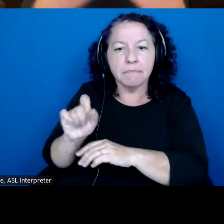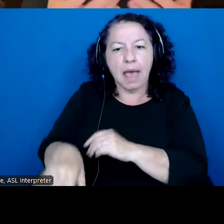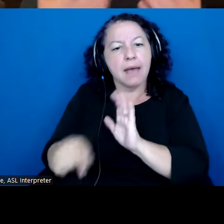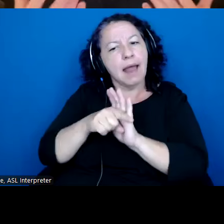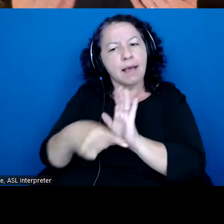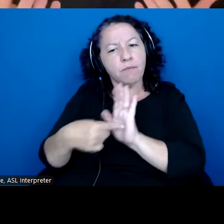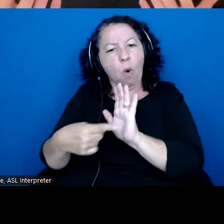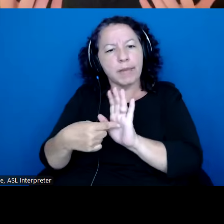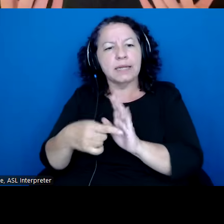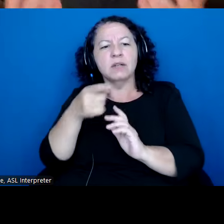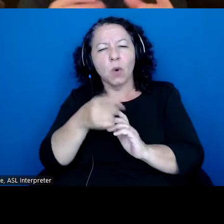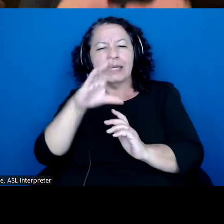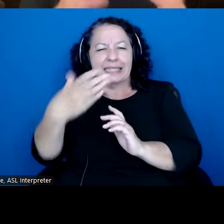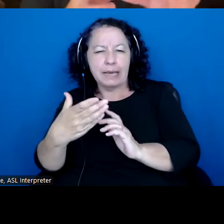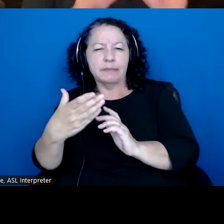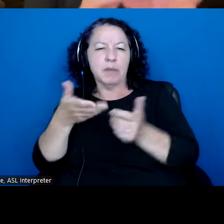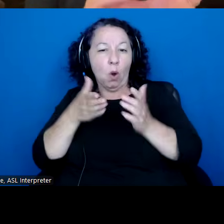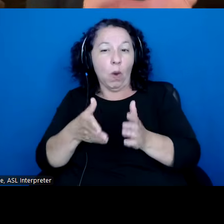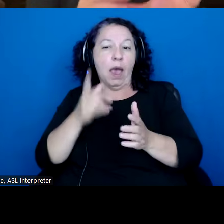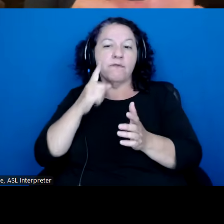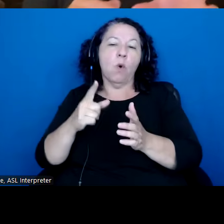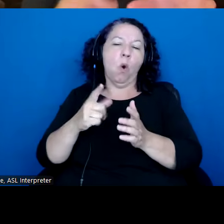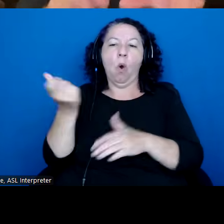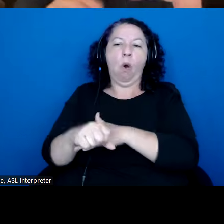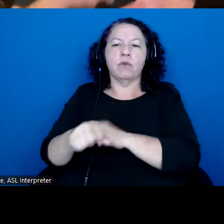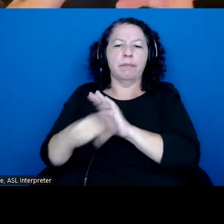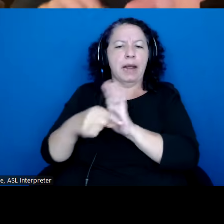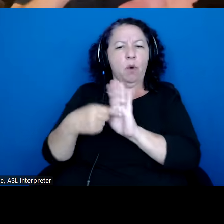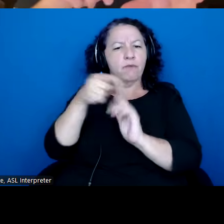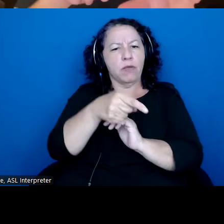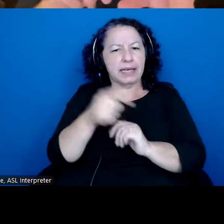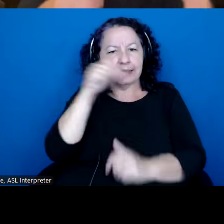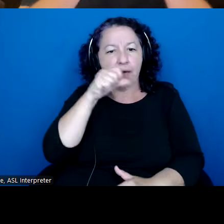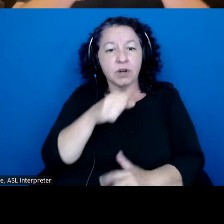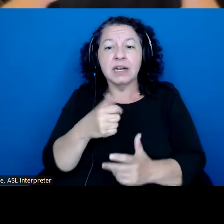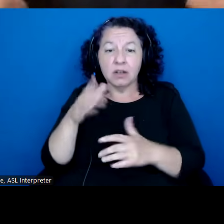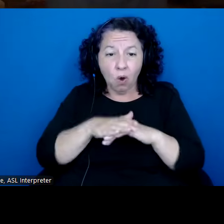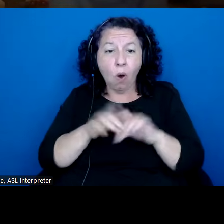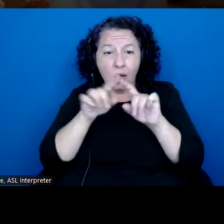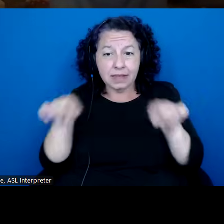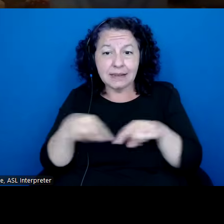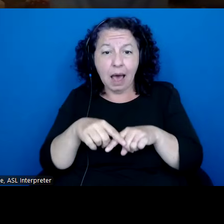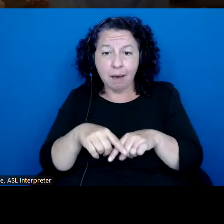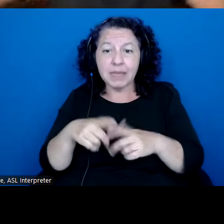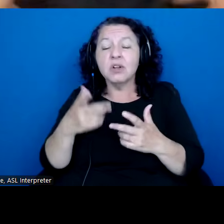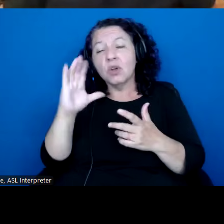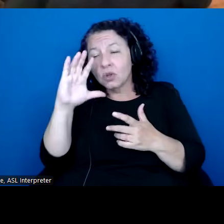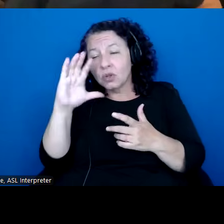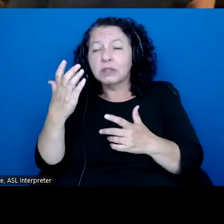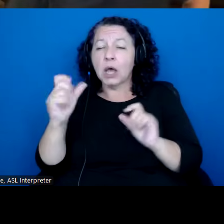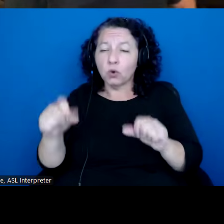a negative omen for this particular tavern. It's even on a tablet that one of the tablets that it's preserved on looks like it could have been hung from the ceiling of the